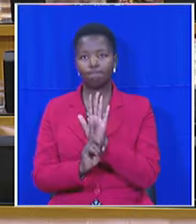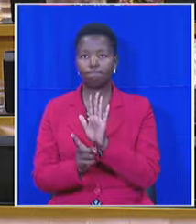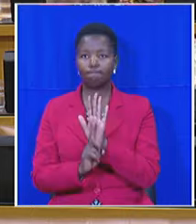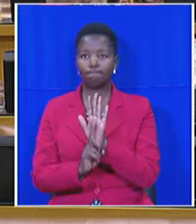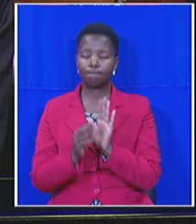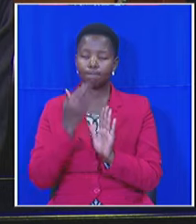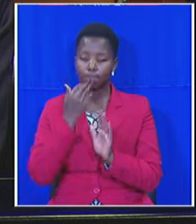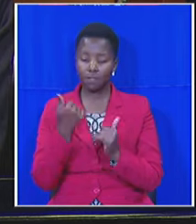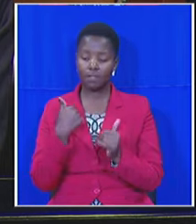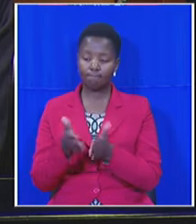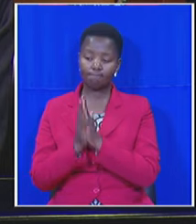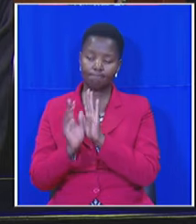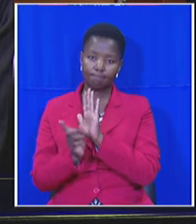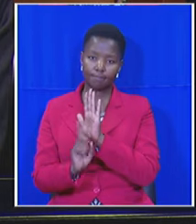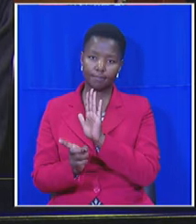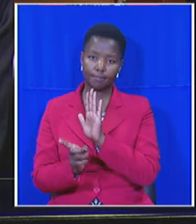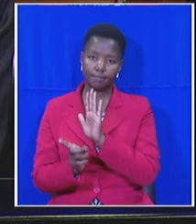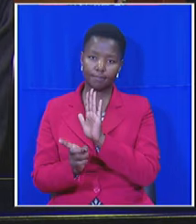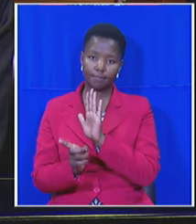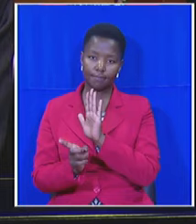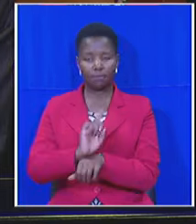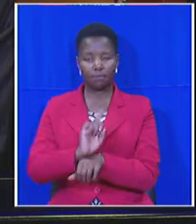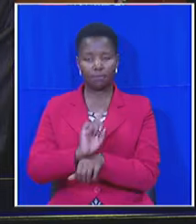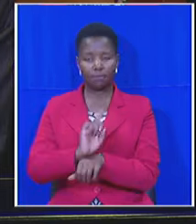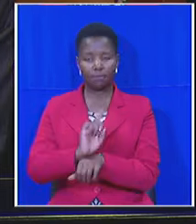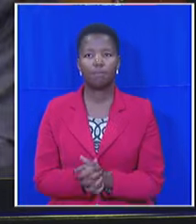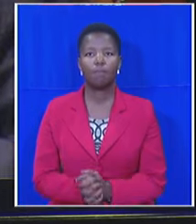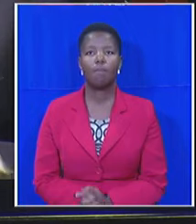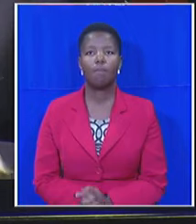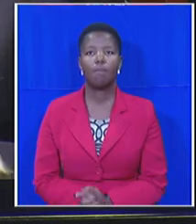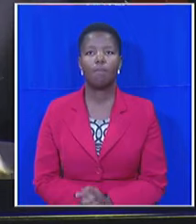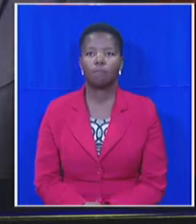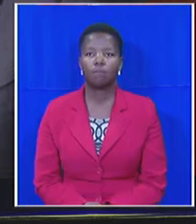you. Division having been called for, the bells will be rung for 1 minute.